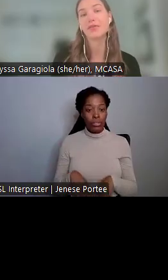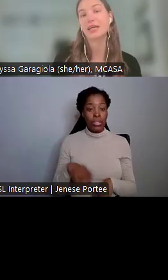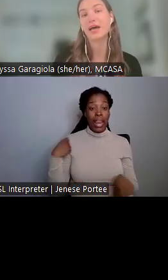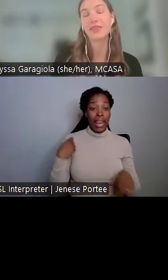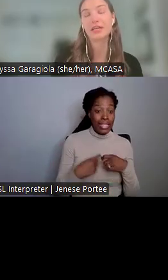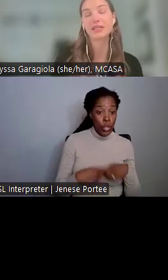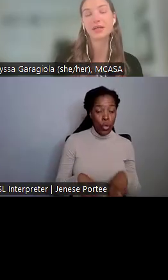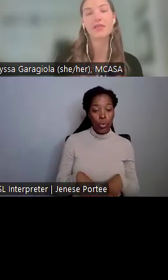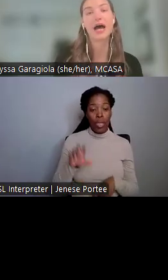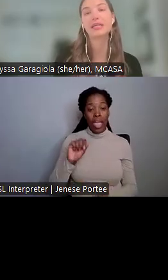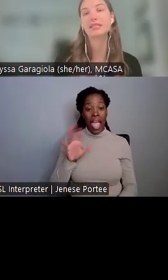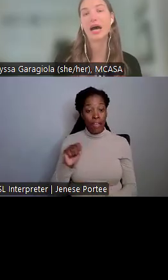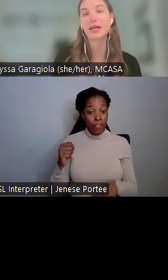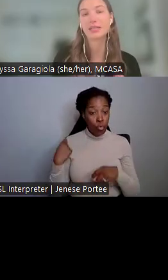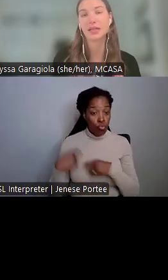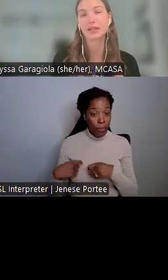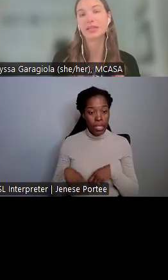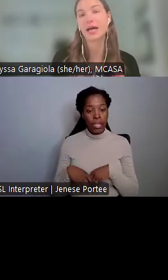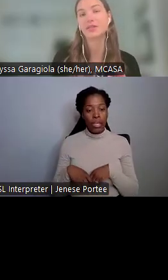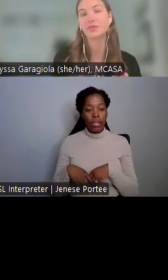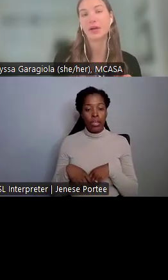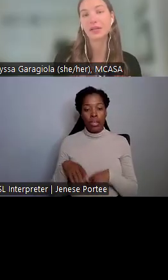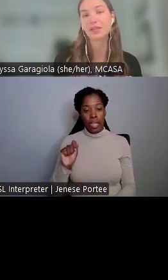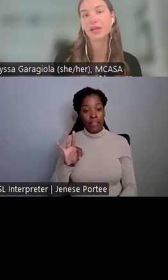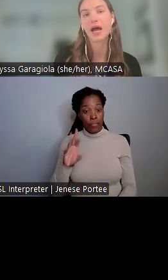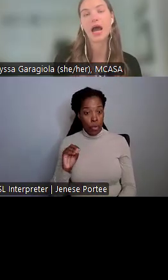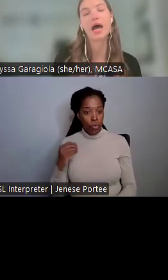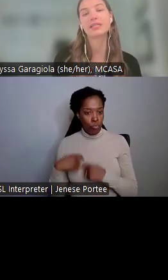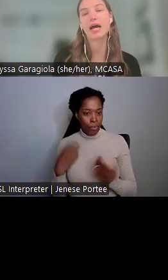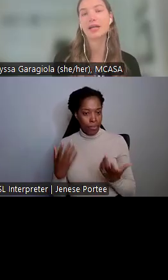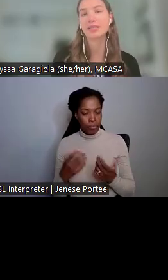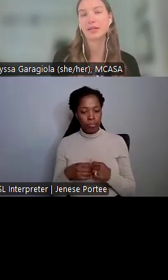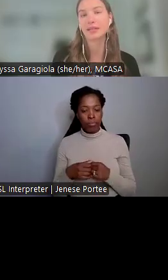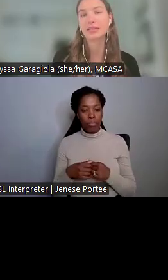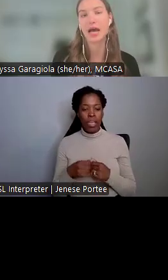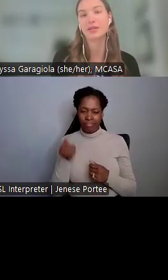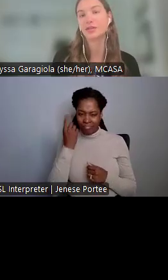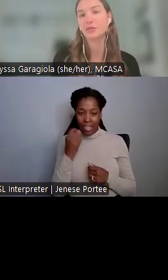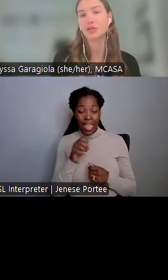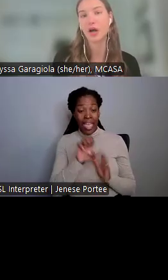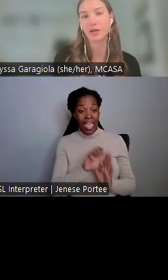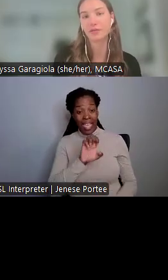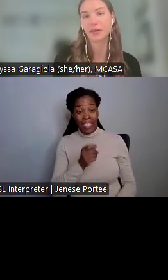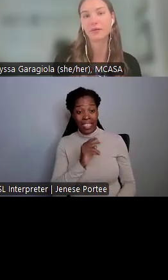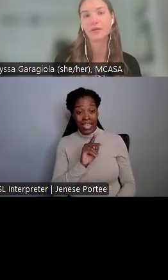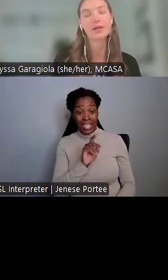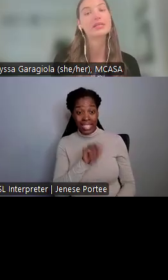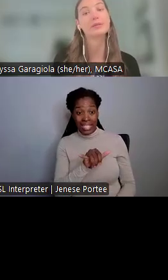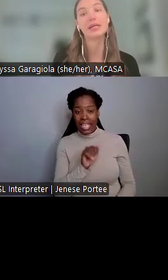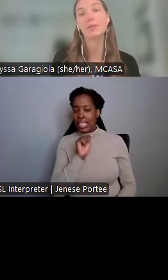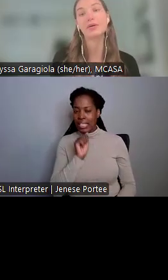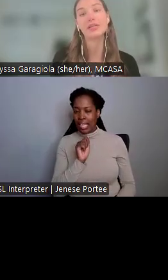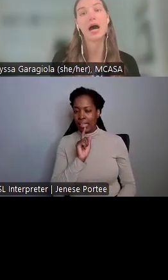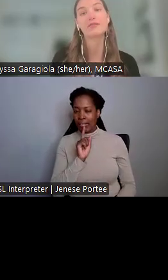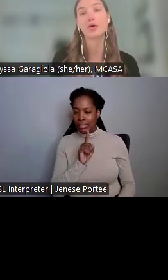note with ethnicity that it's not necessarily tied to race and it's not necessarily tied to geography.